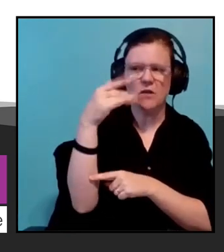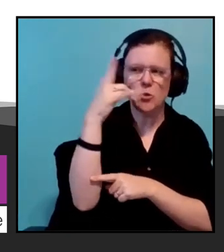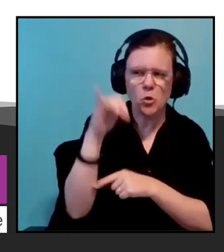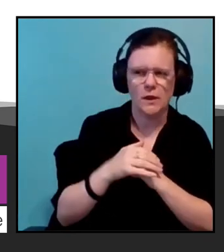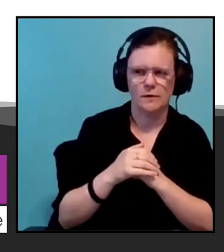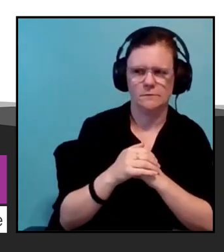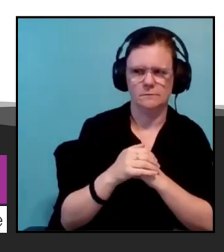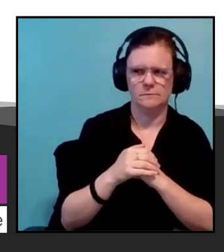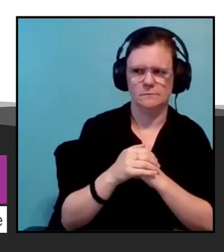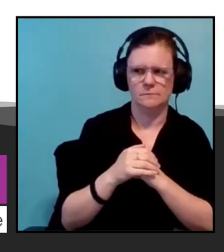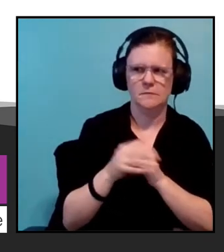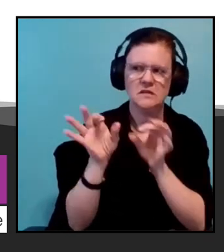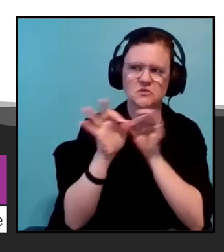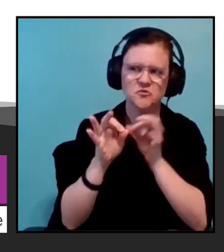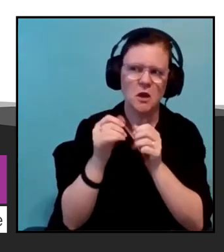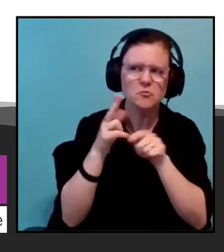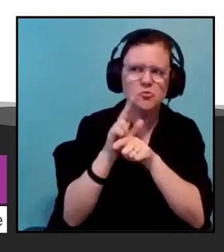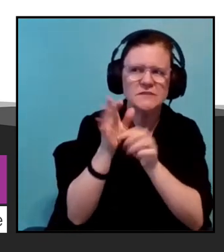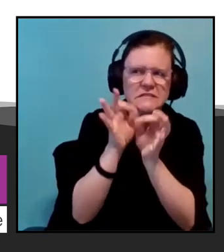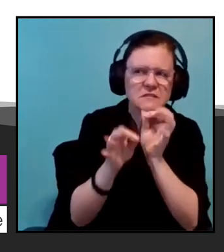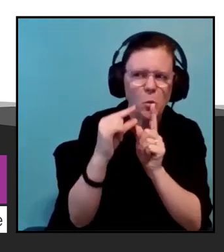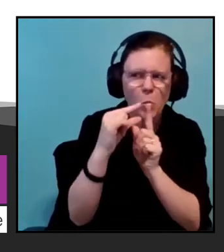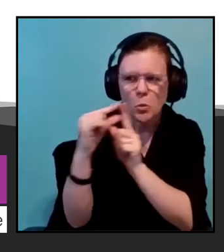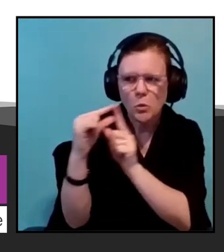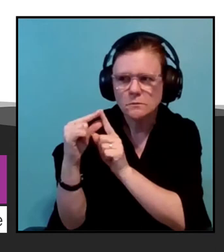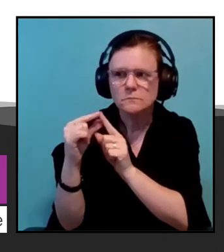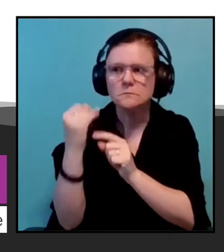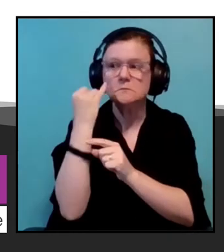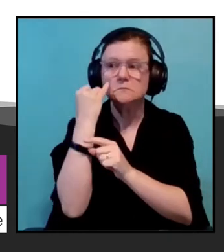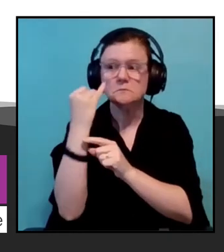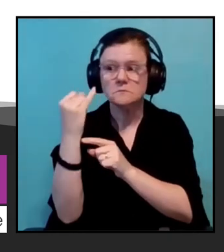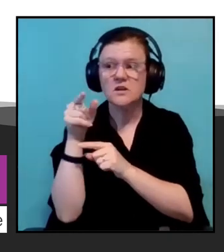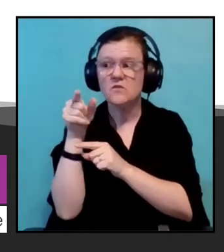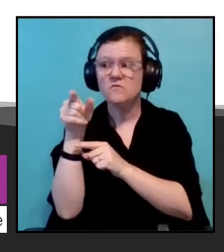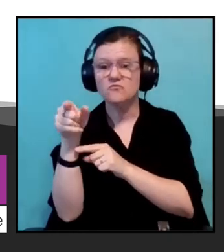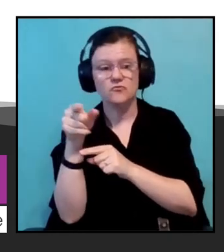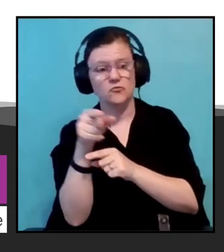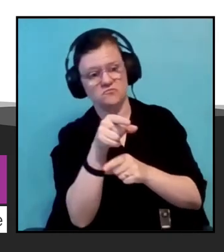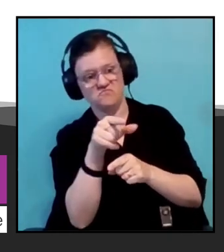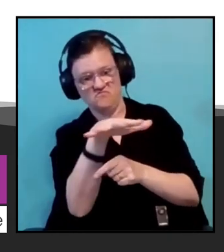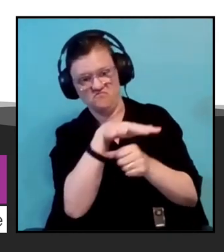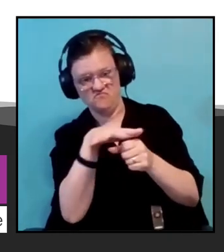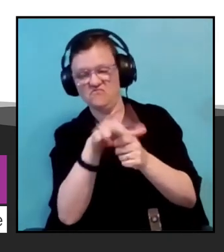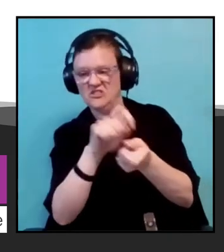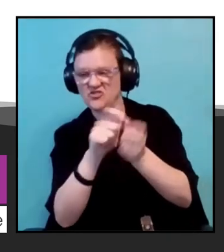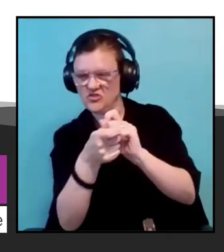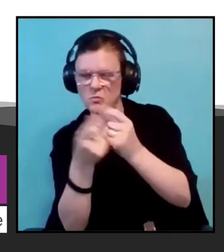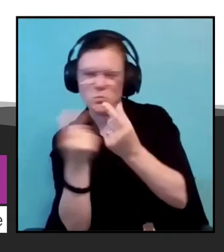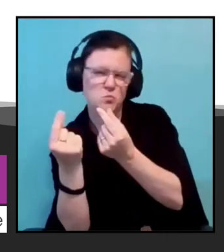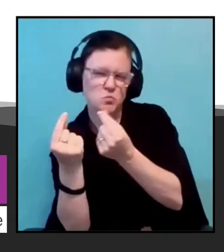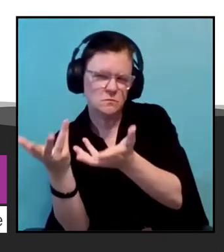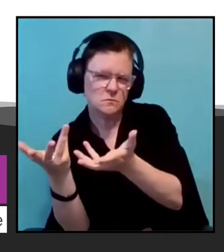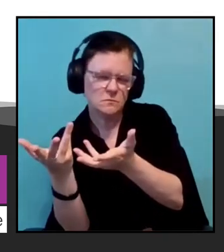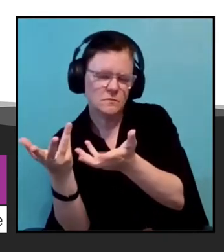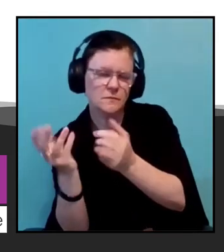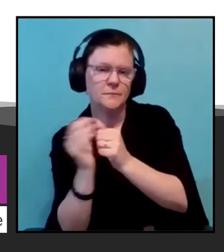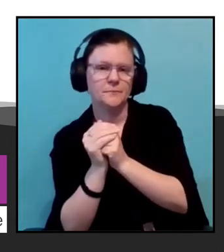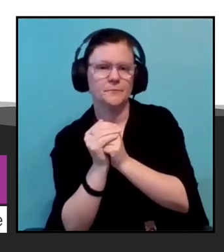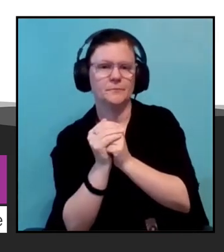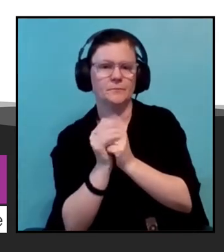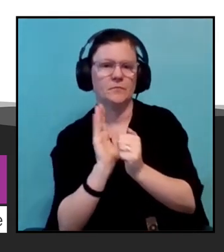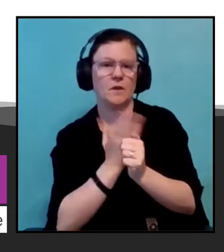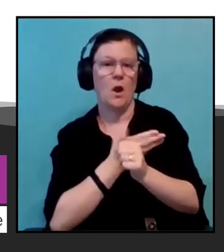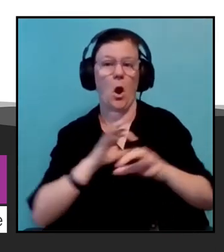Describe Bed-Stuy in a few words. If you could introduce or transform something about Bed-Stuy, what would it be? And our